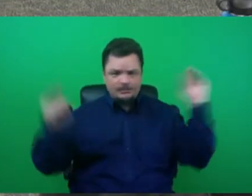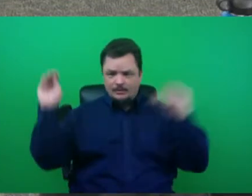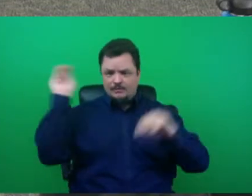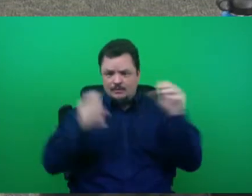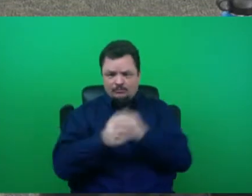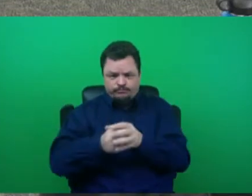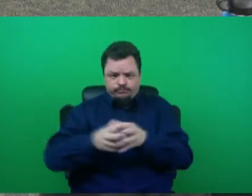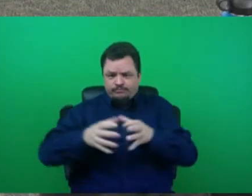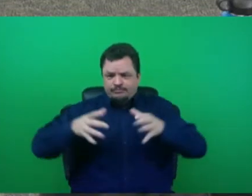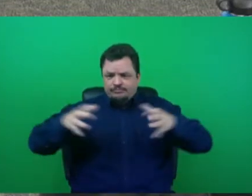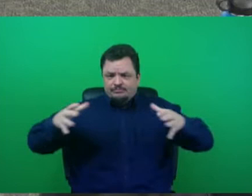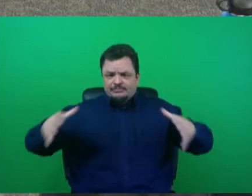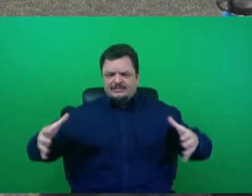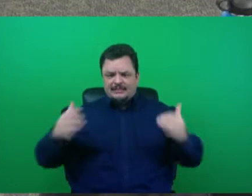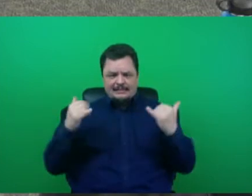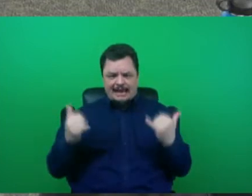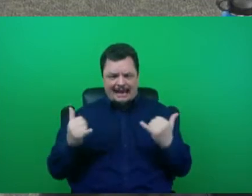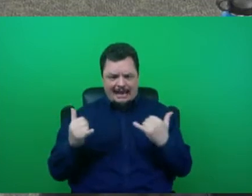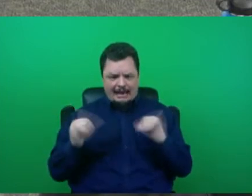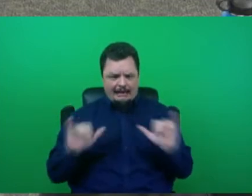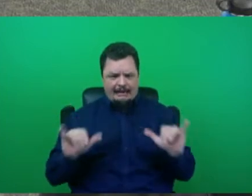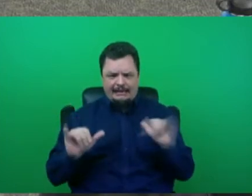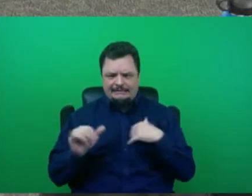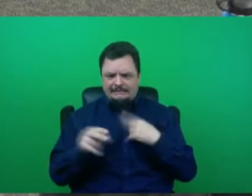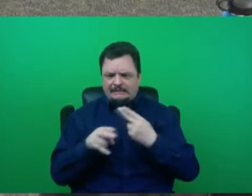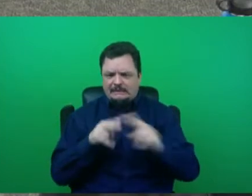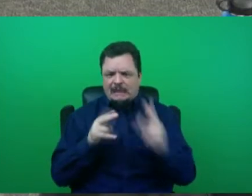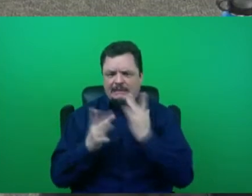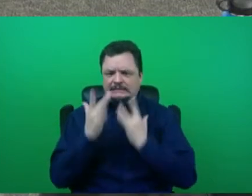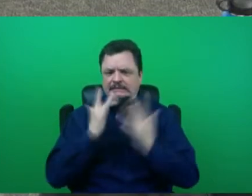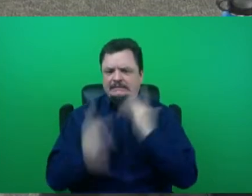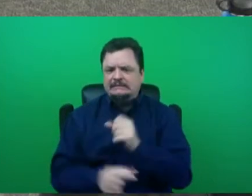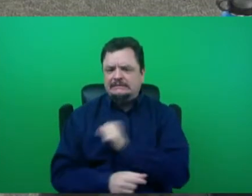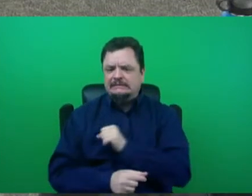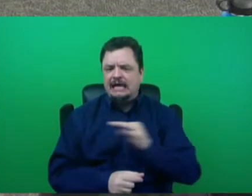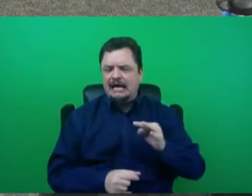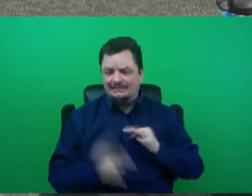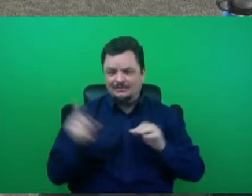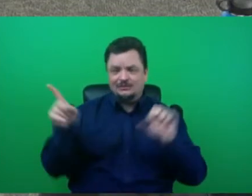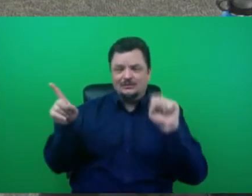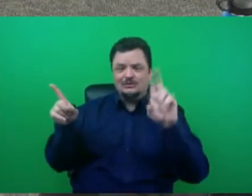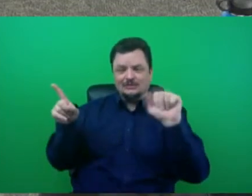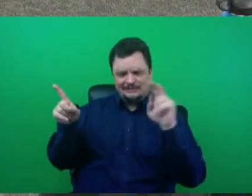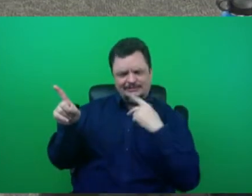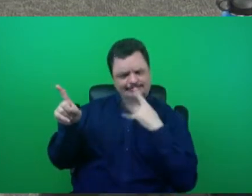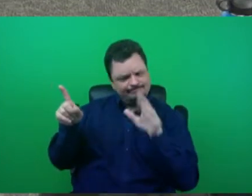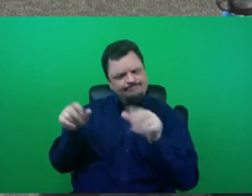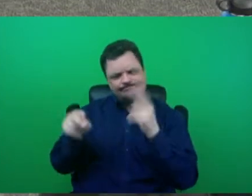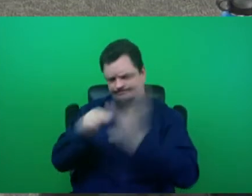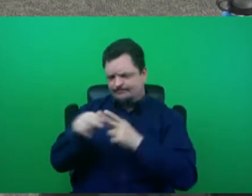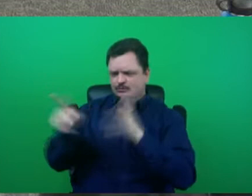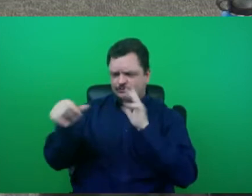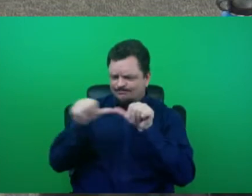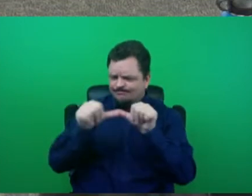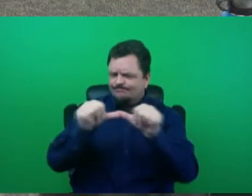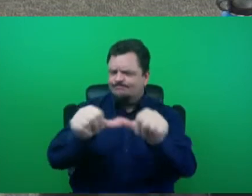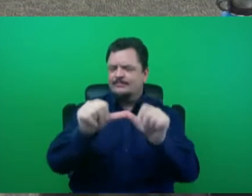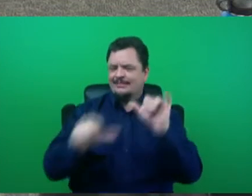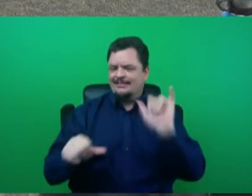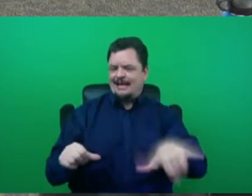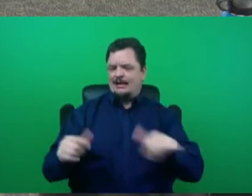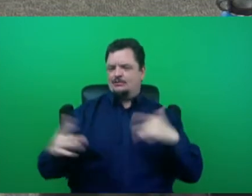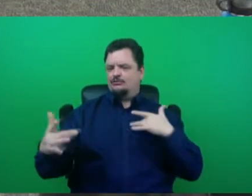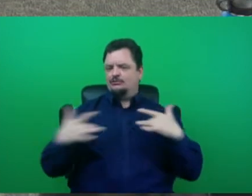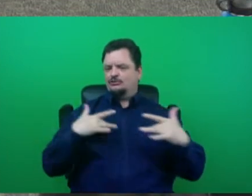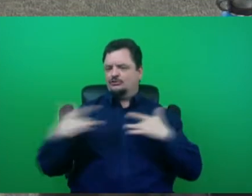been, as Susan mentioned, an ongoing concern. A previous public health director in 2017 was asked what kept him up at night,